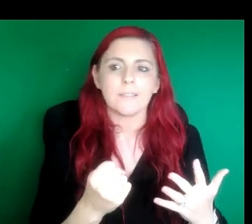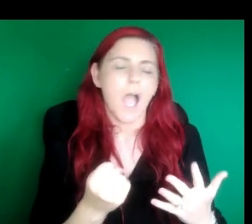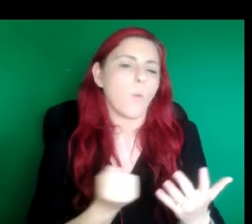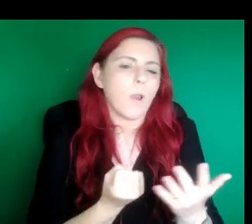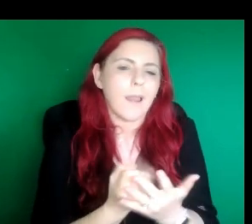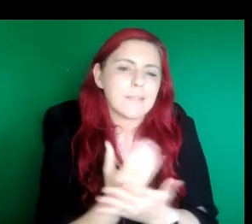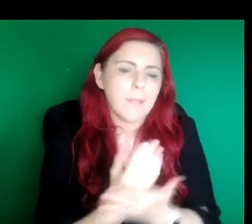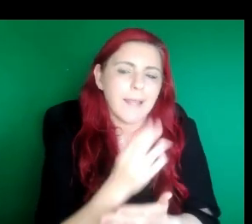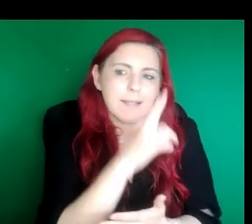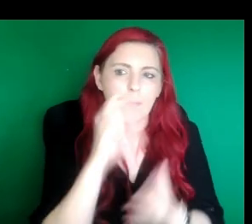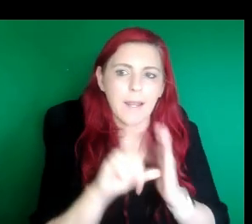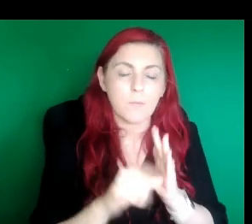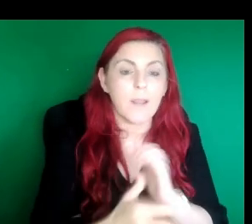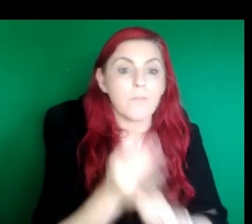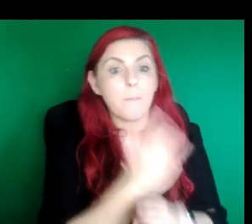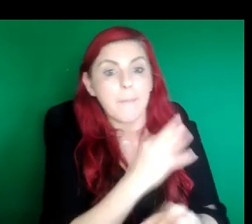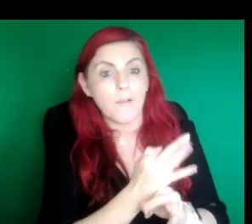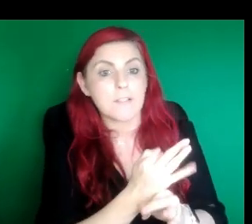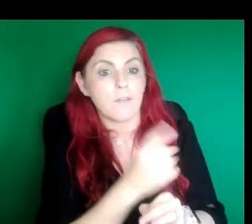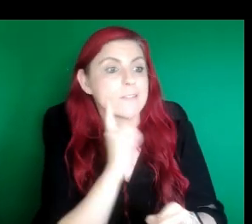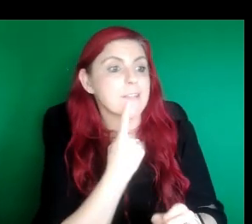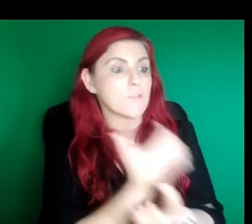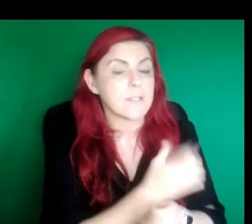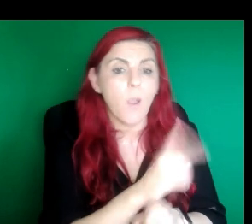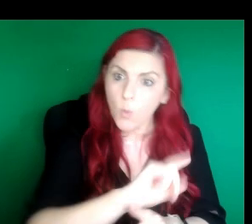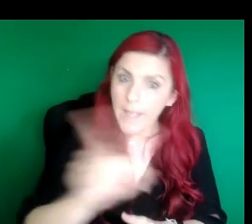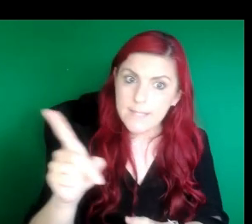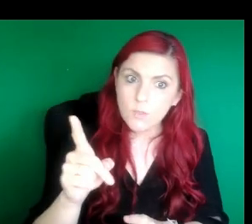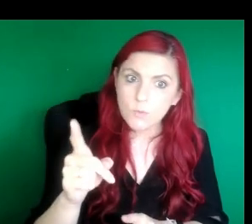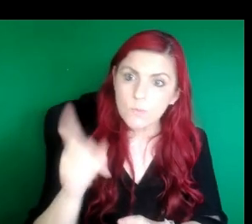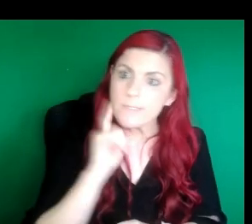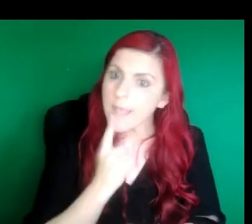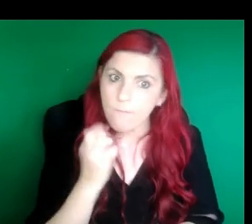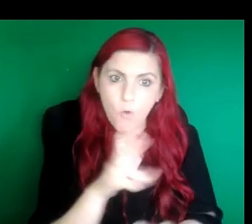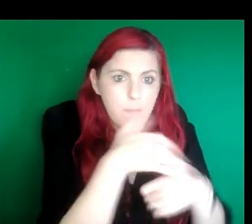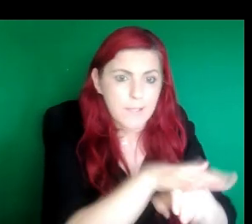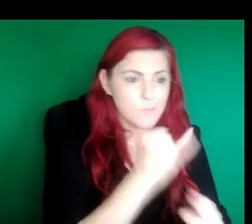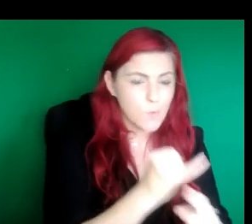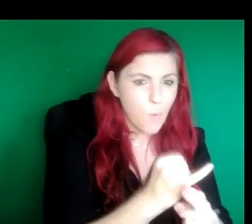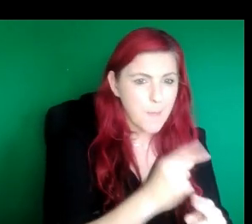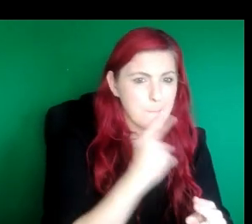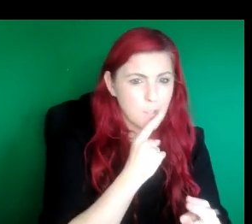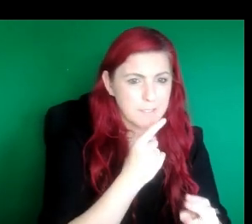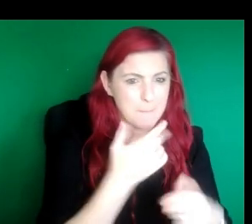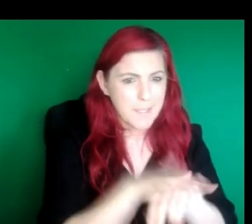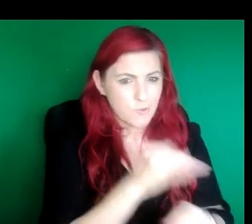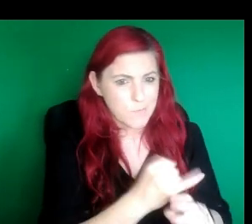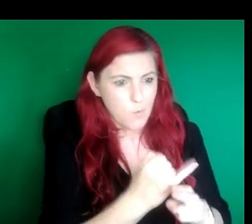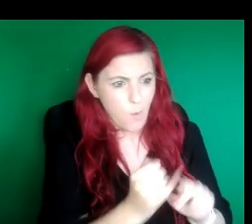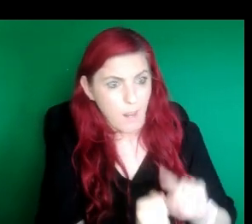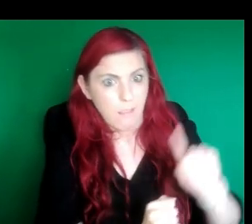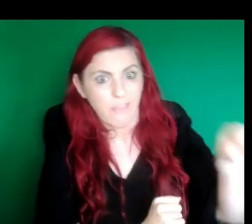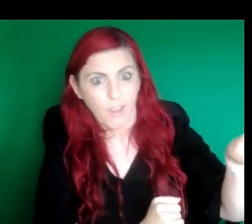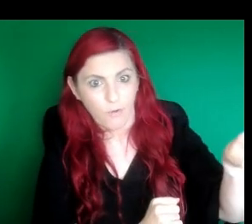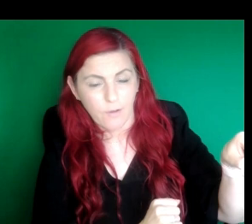If you tell parents of a deaf child to say, well, you can send them to a deaf school or you can send them to a mainstream school, but the mainstream school is in Helsinki